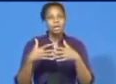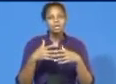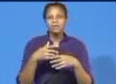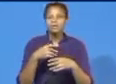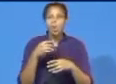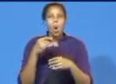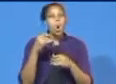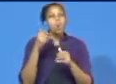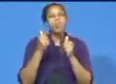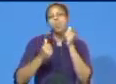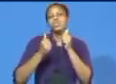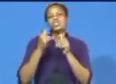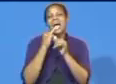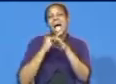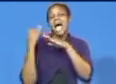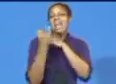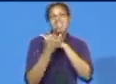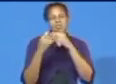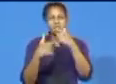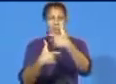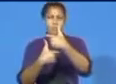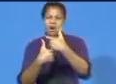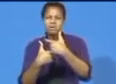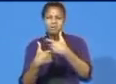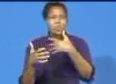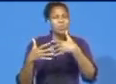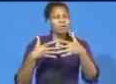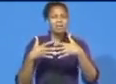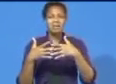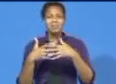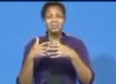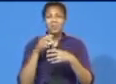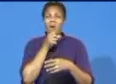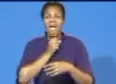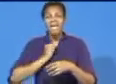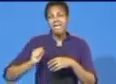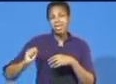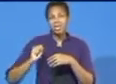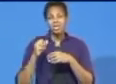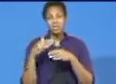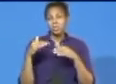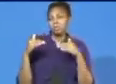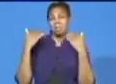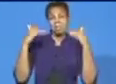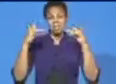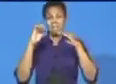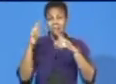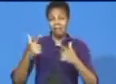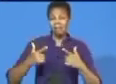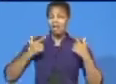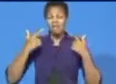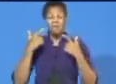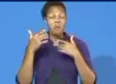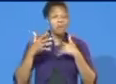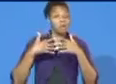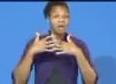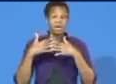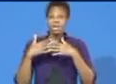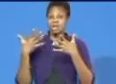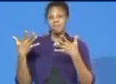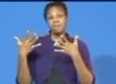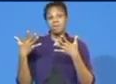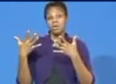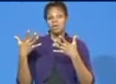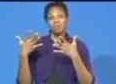which island you're watching me from, regardless of your age or your stage, regardless of your position or